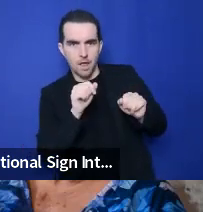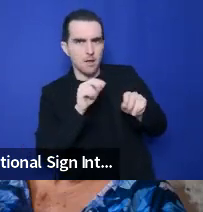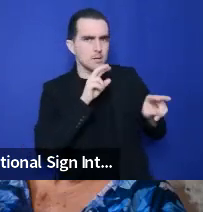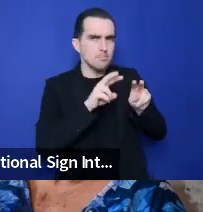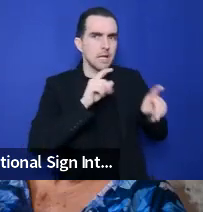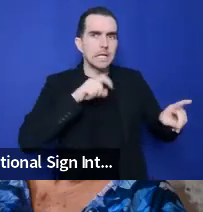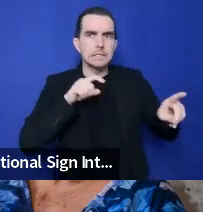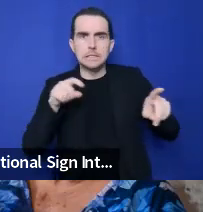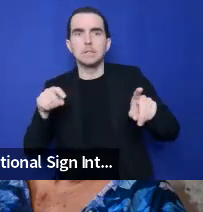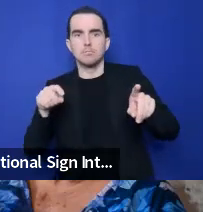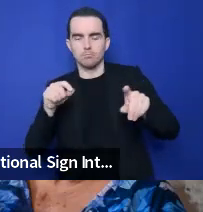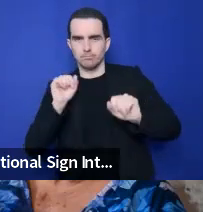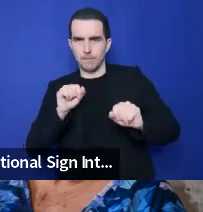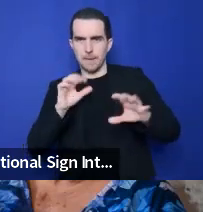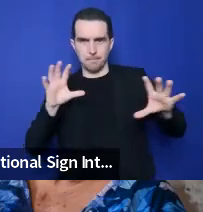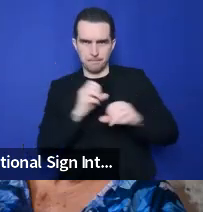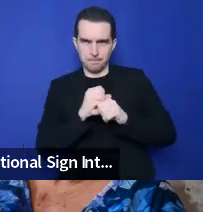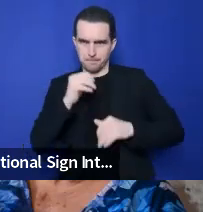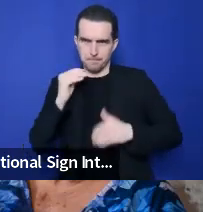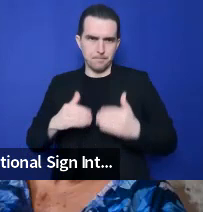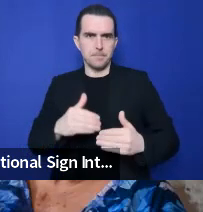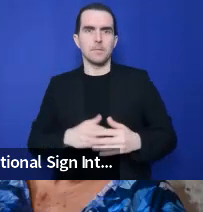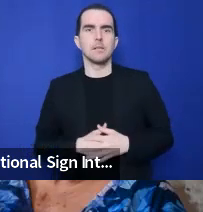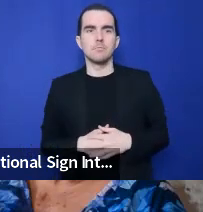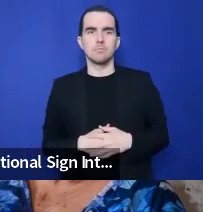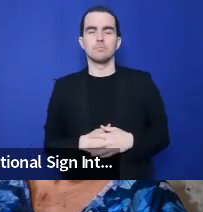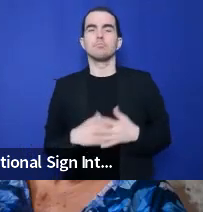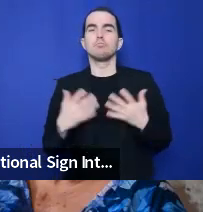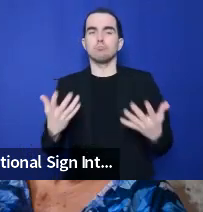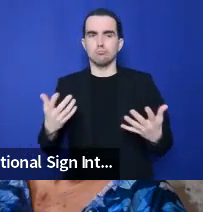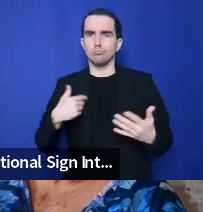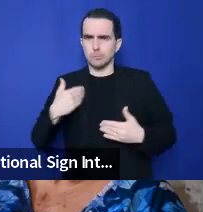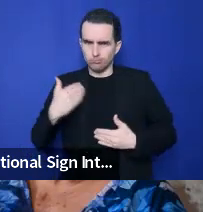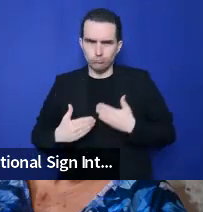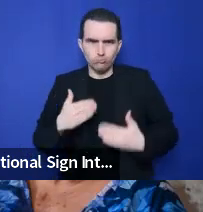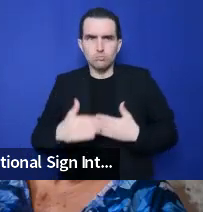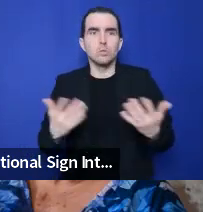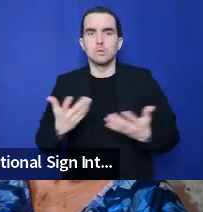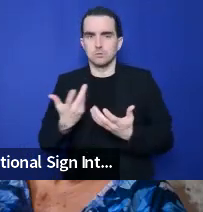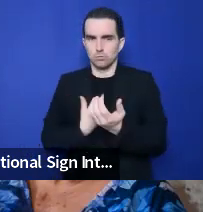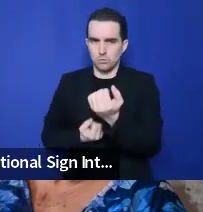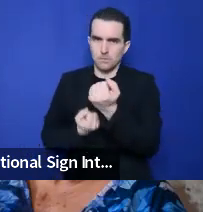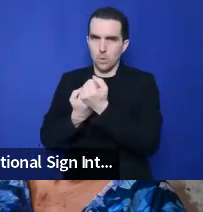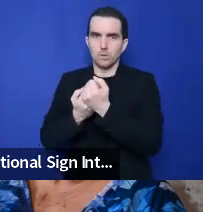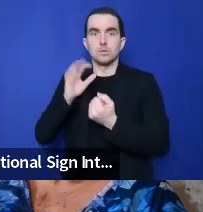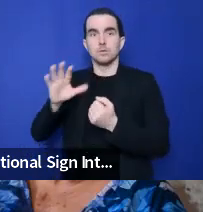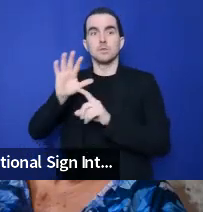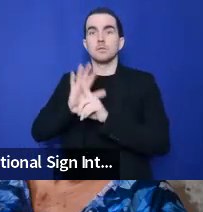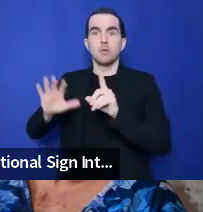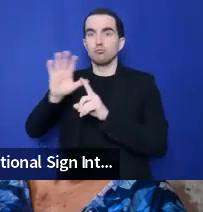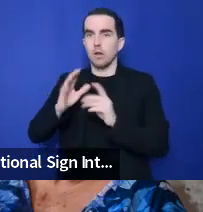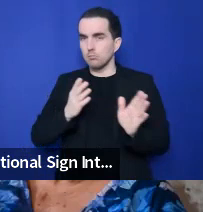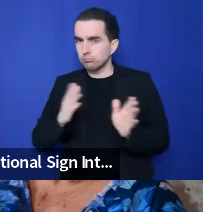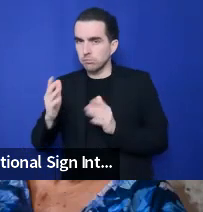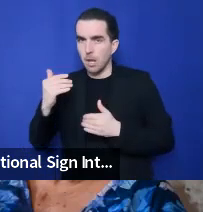by assisting the government in preparing for a project that will help establish community-based